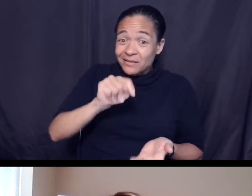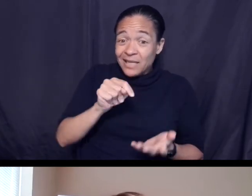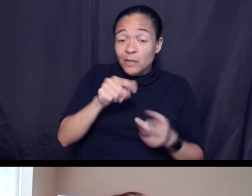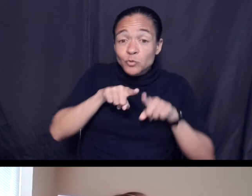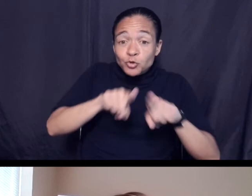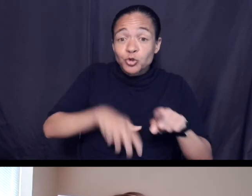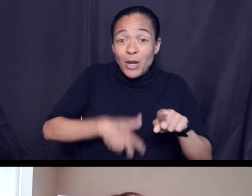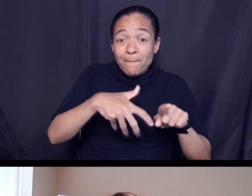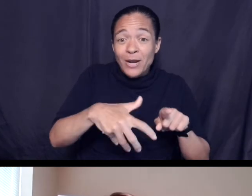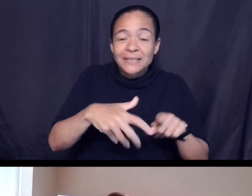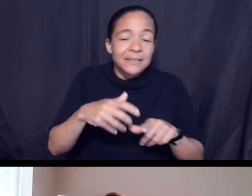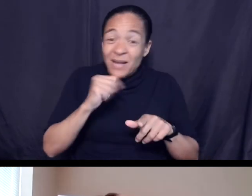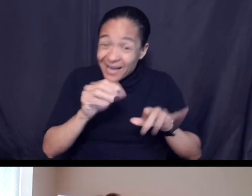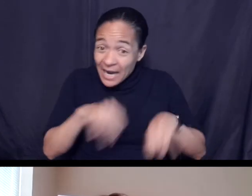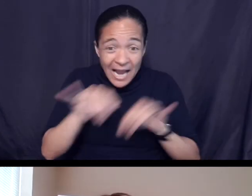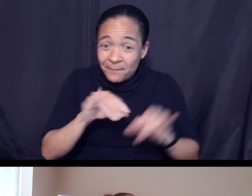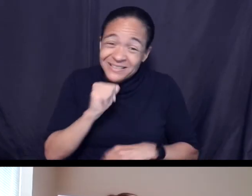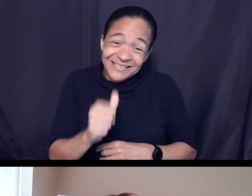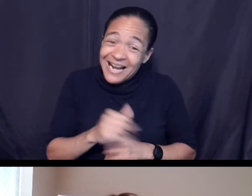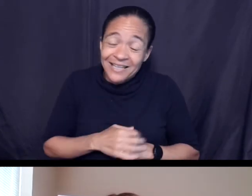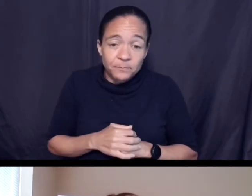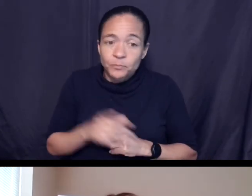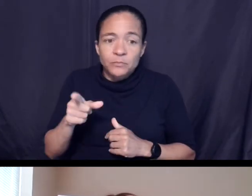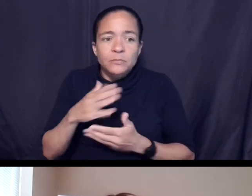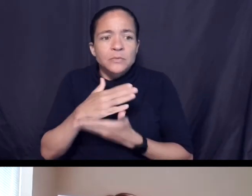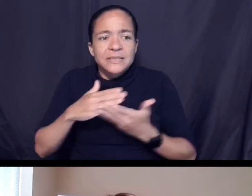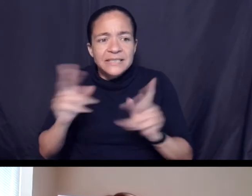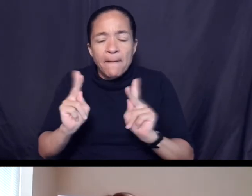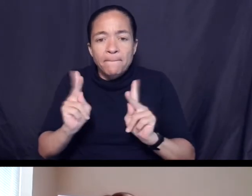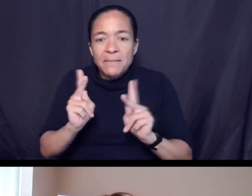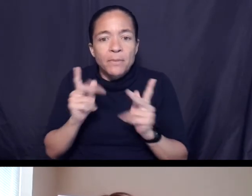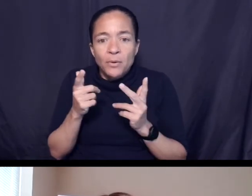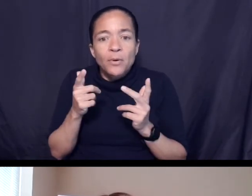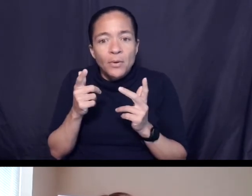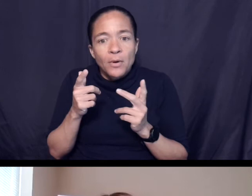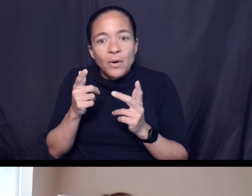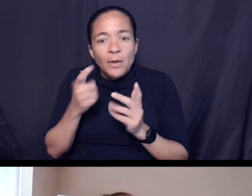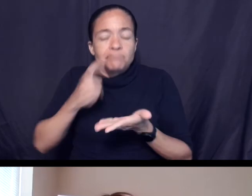again, not nearly as common. Some people are going to find out in the neonatal period. So right after their